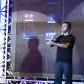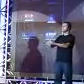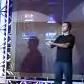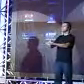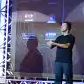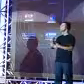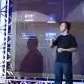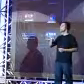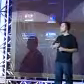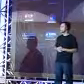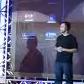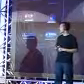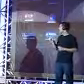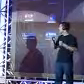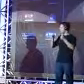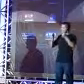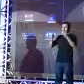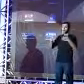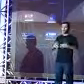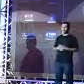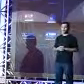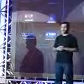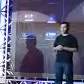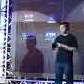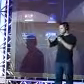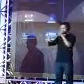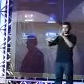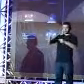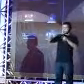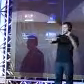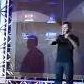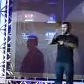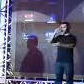with its 27 declarations.